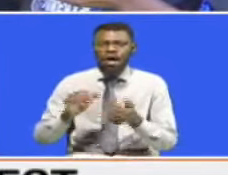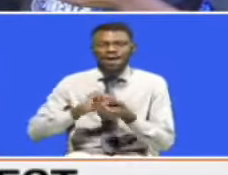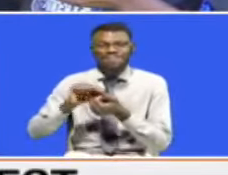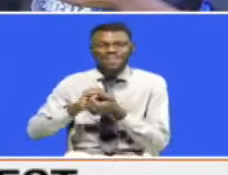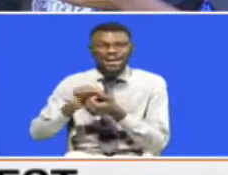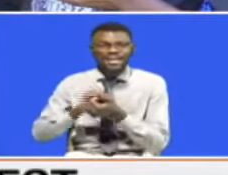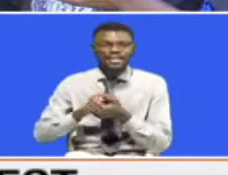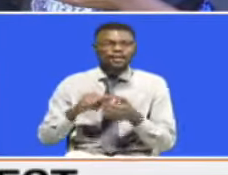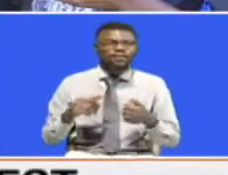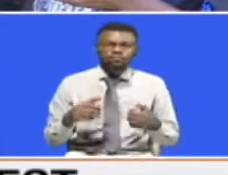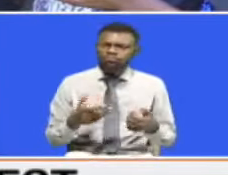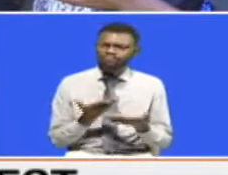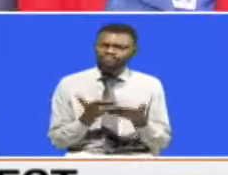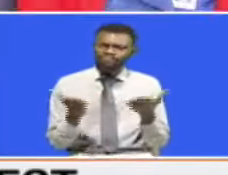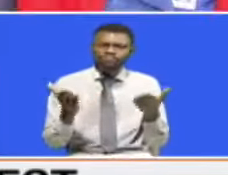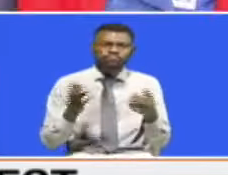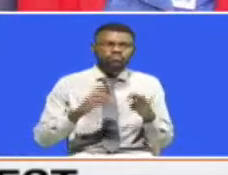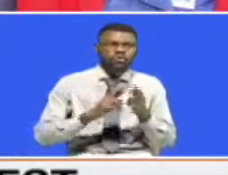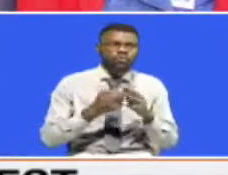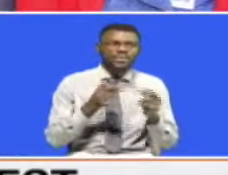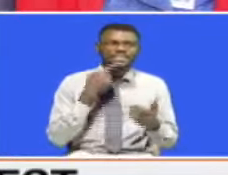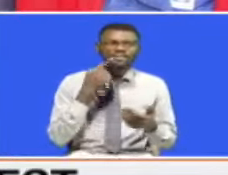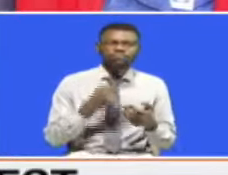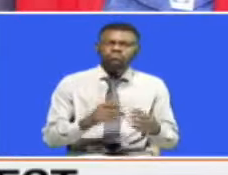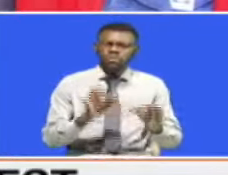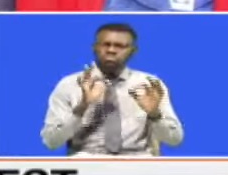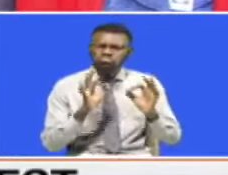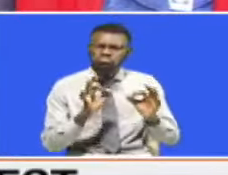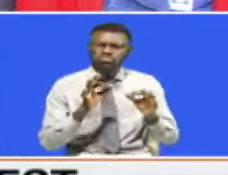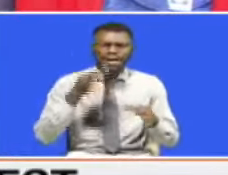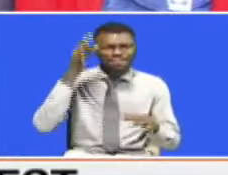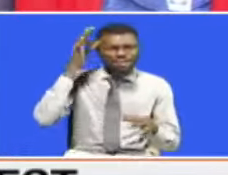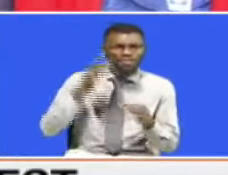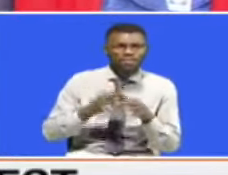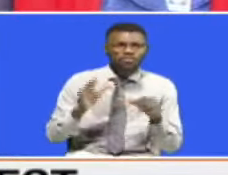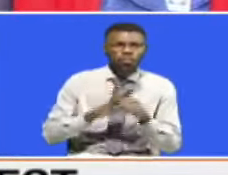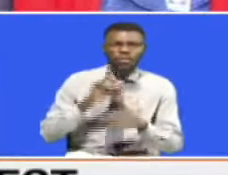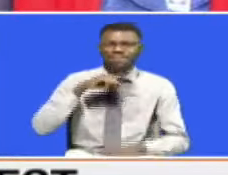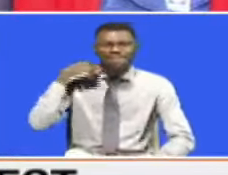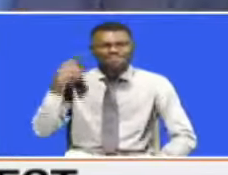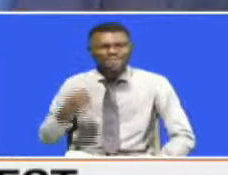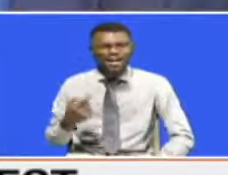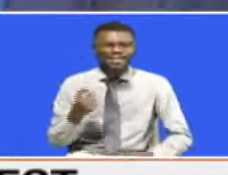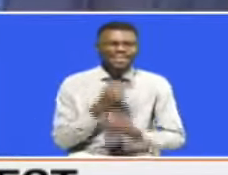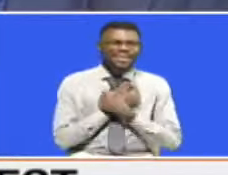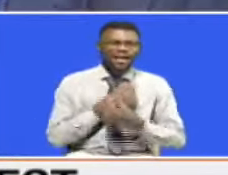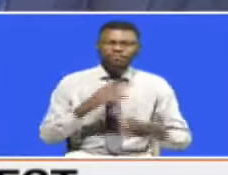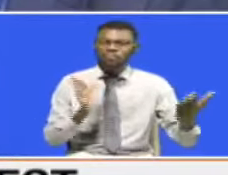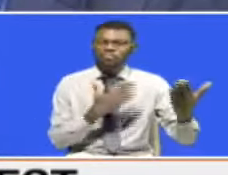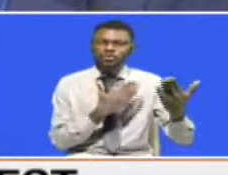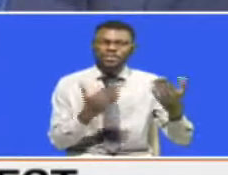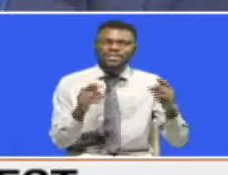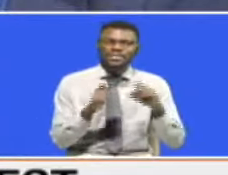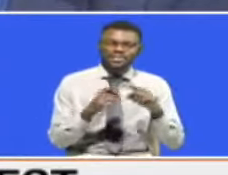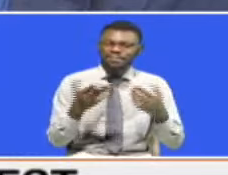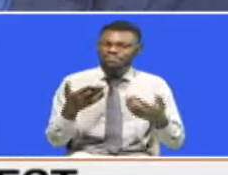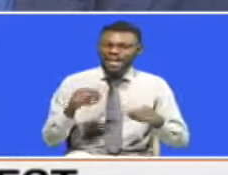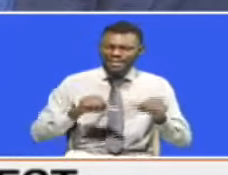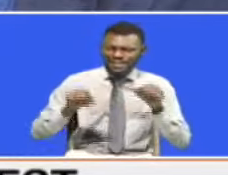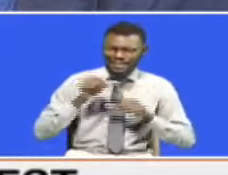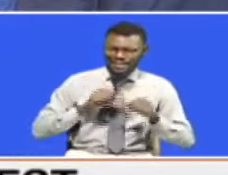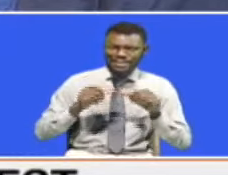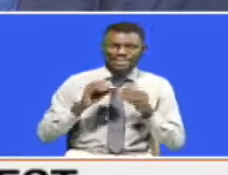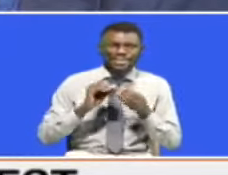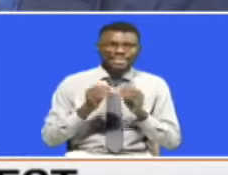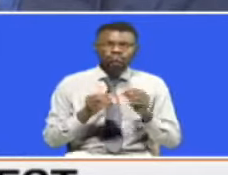was eulogized as a smart, faithful, and funny person who loved music and data science. Chris Bichage,